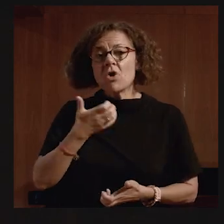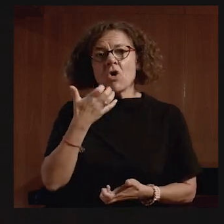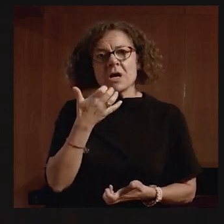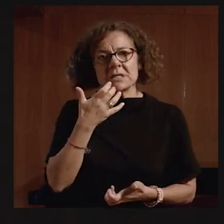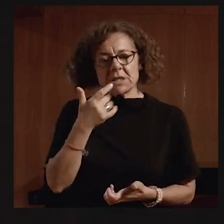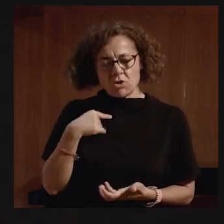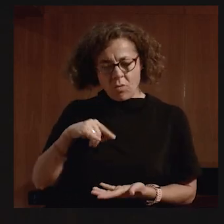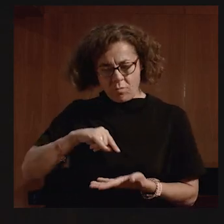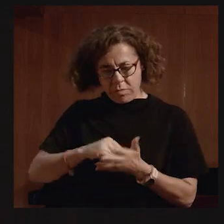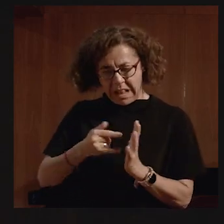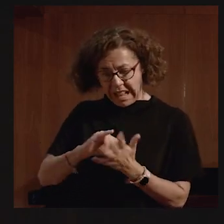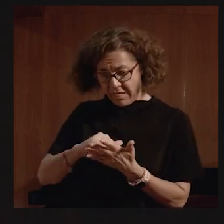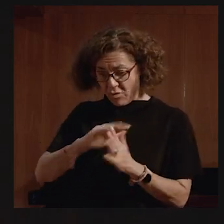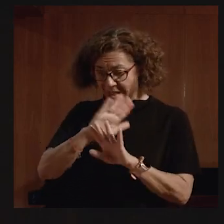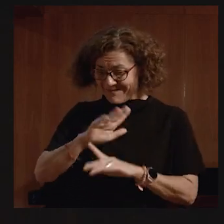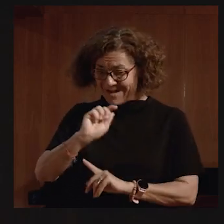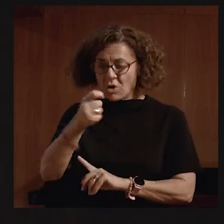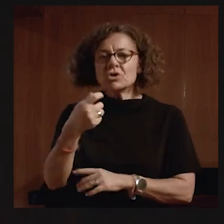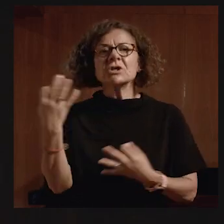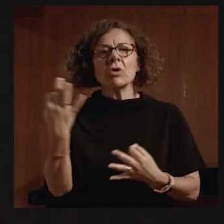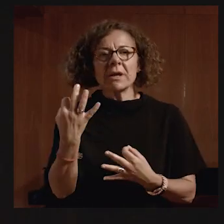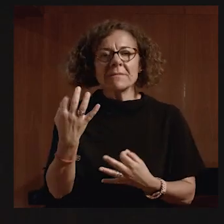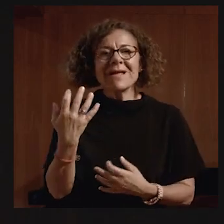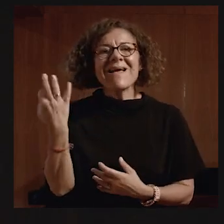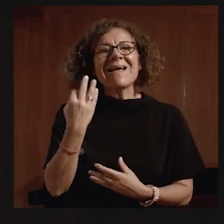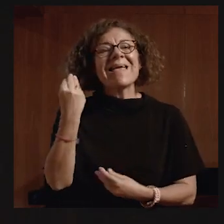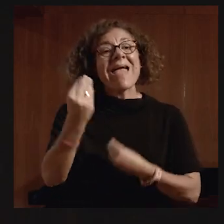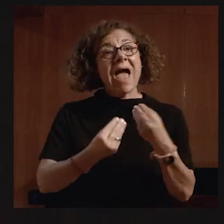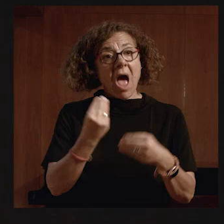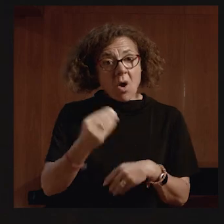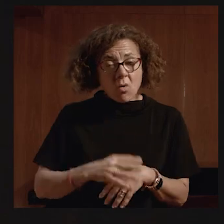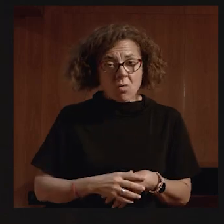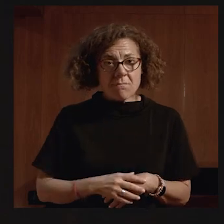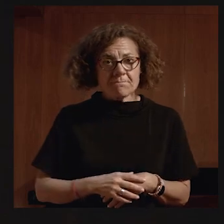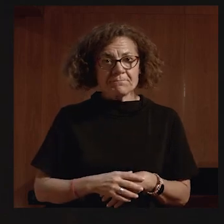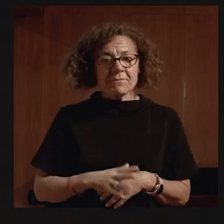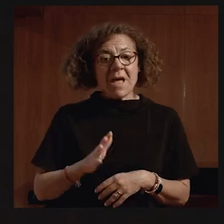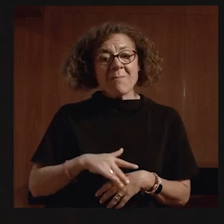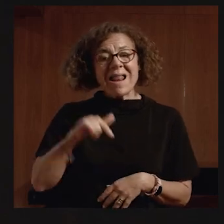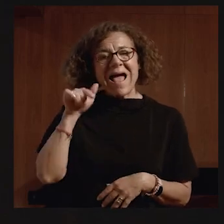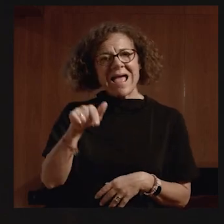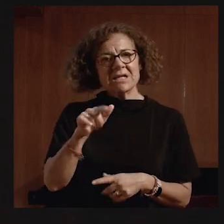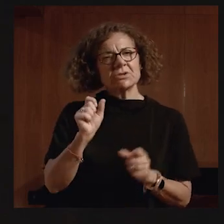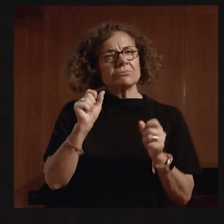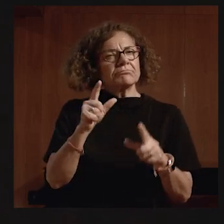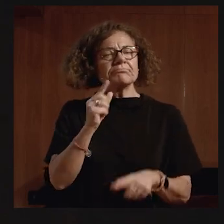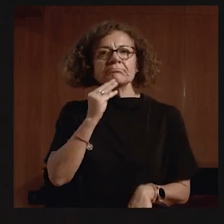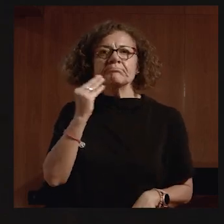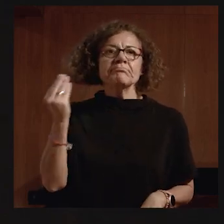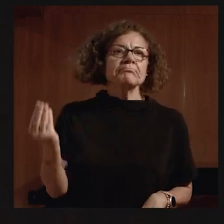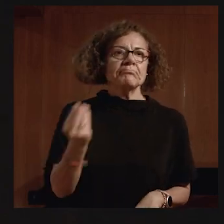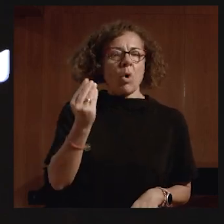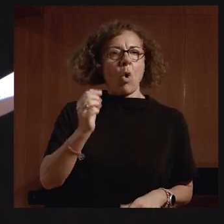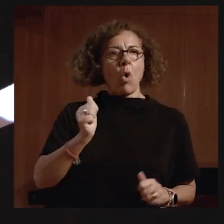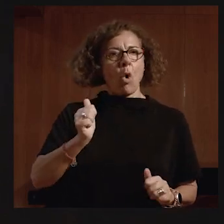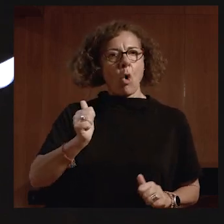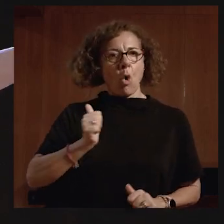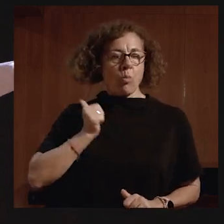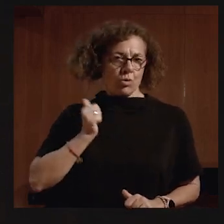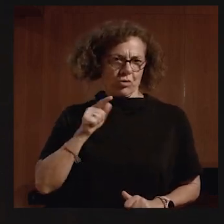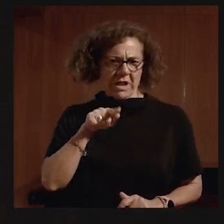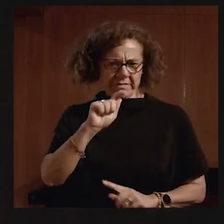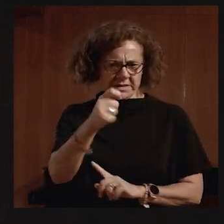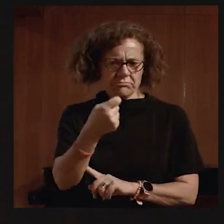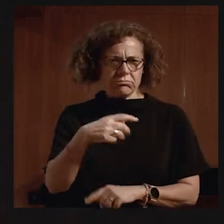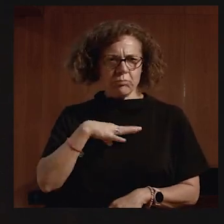do I need to do in order to give this the best chance of being fulfilled? Is there anything that's